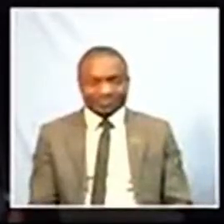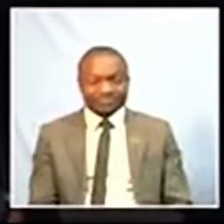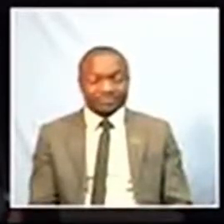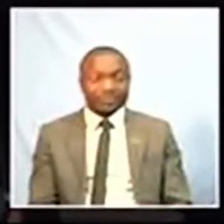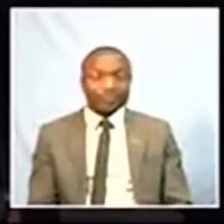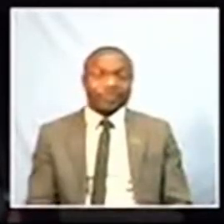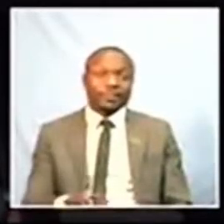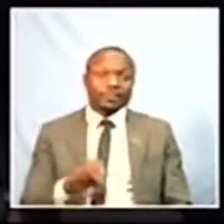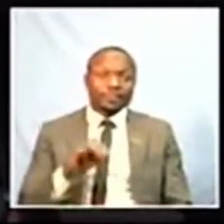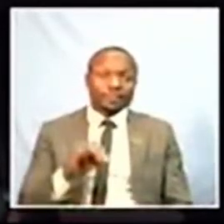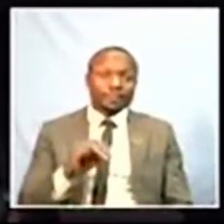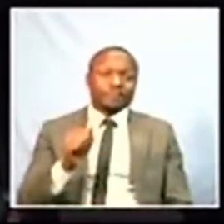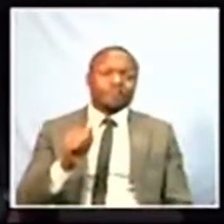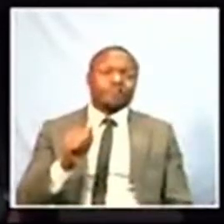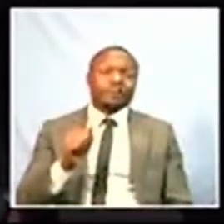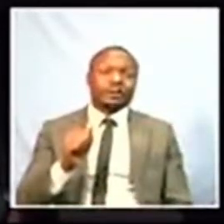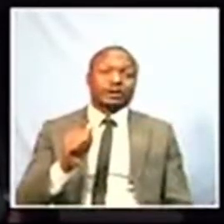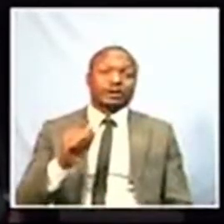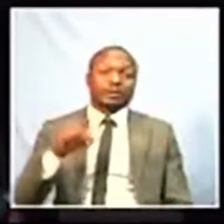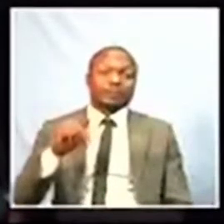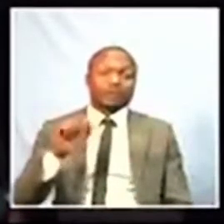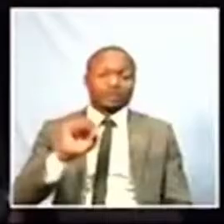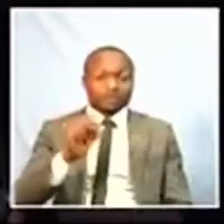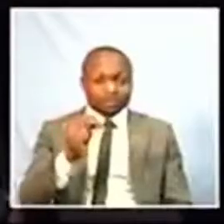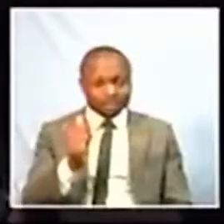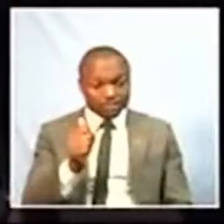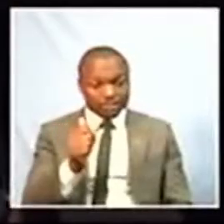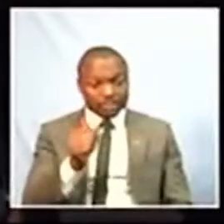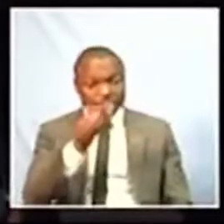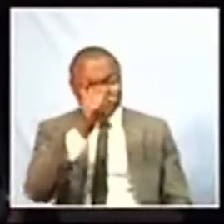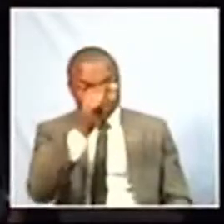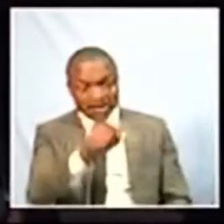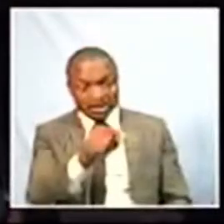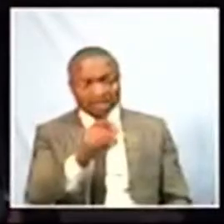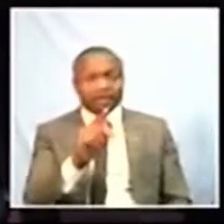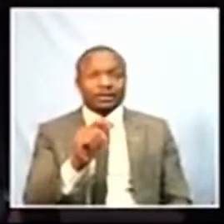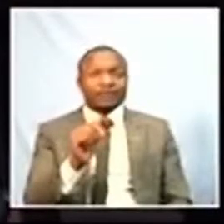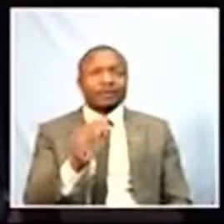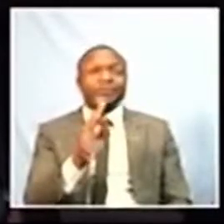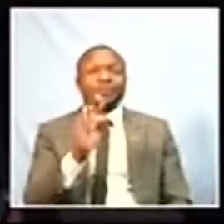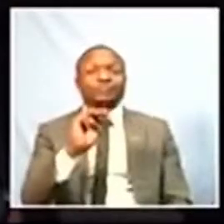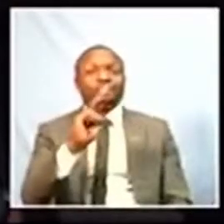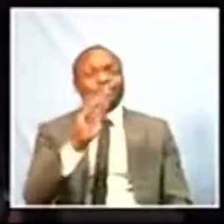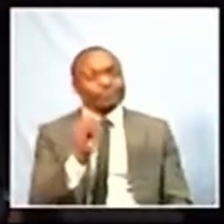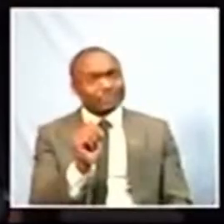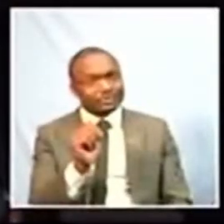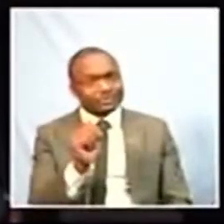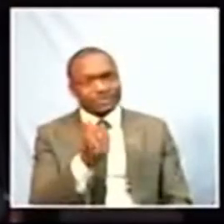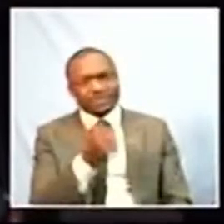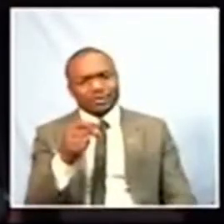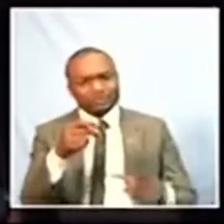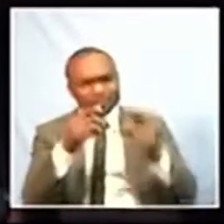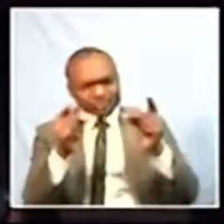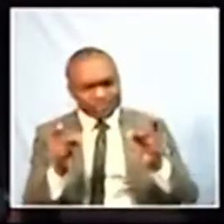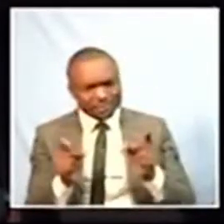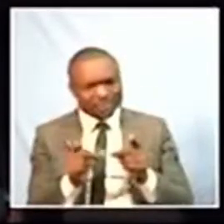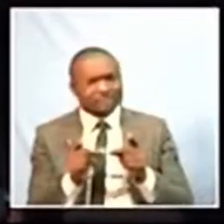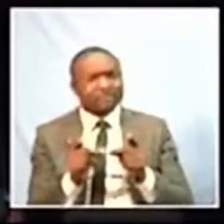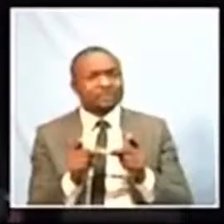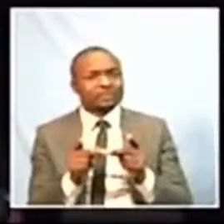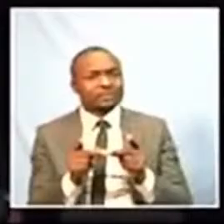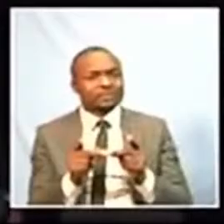Mangunza in Mapanza, you are talking of Chief Macha going down there, you are talking of Kavimba, you are talking of which other place, I